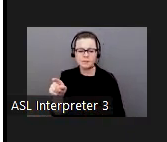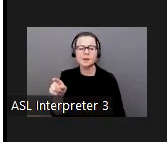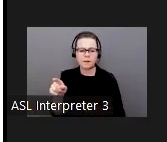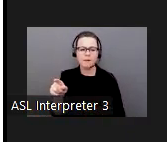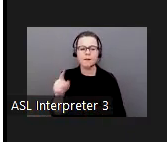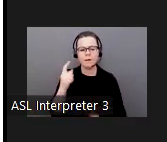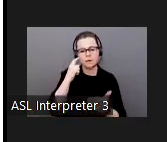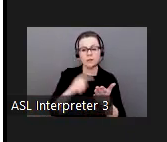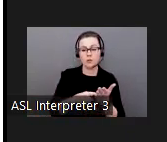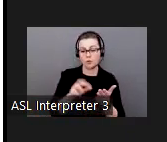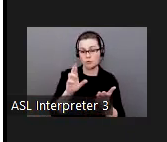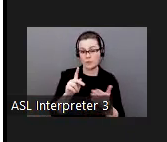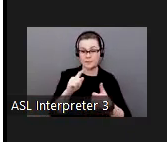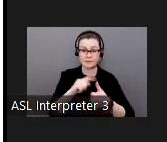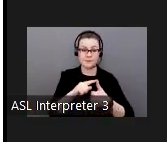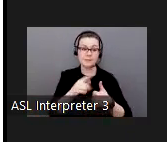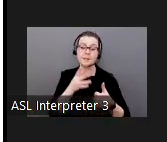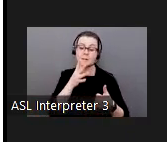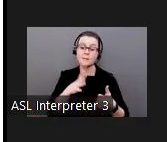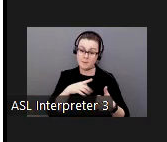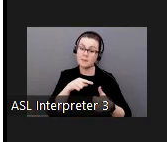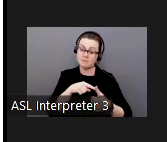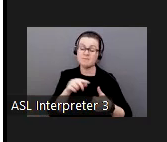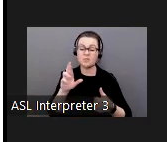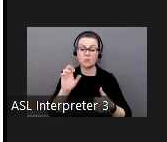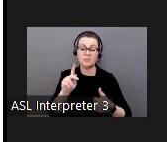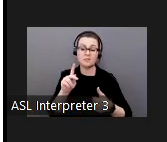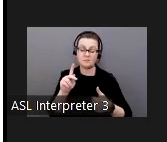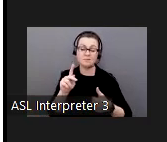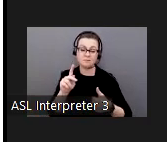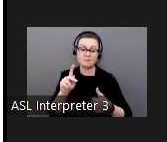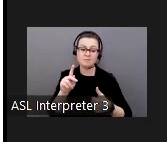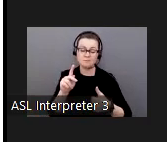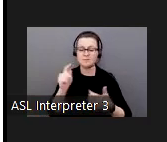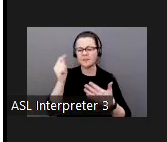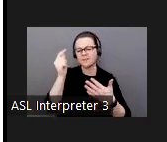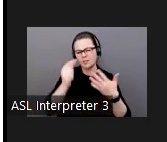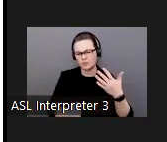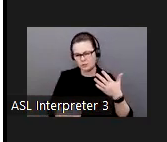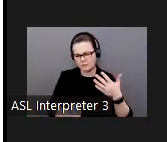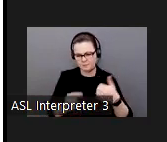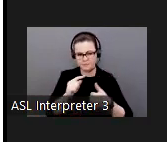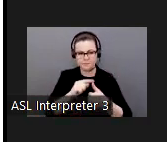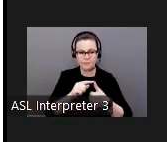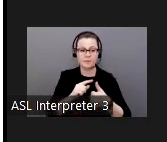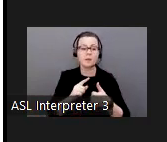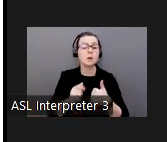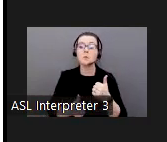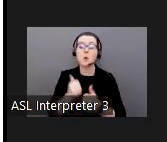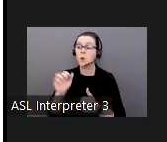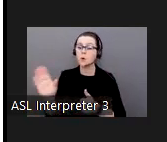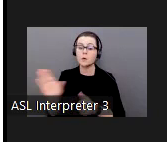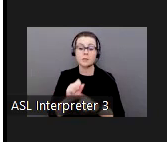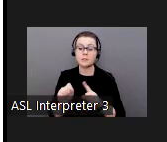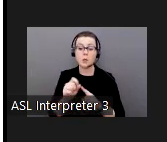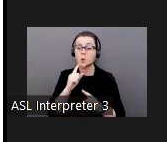factors. So being female is a risk factor. And then, we see that in most of the cases, it's a spouse, a